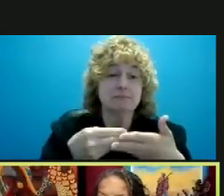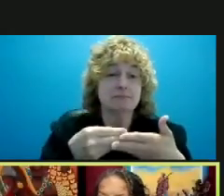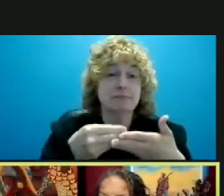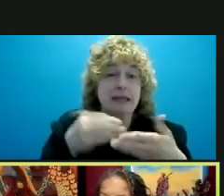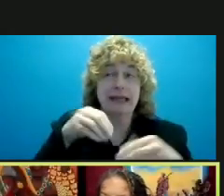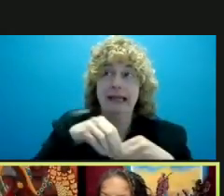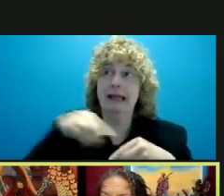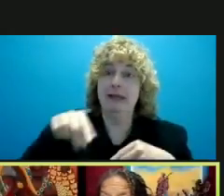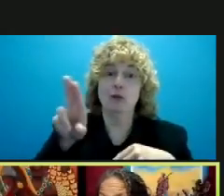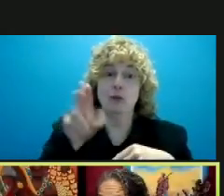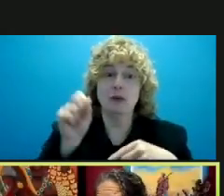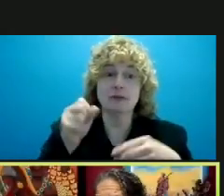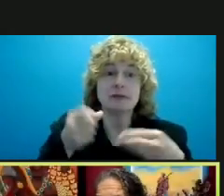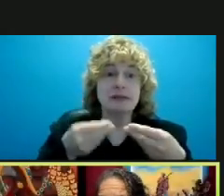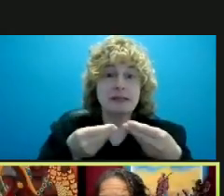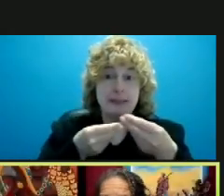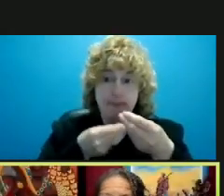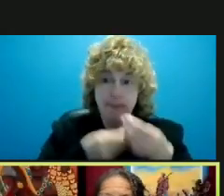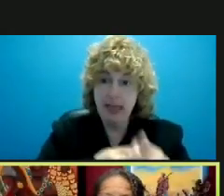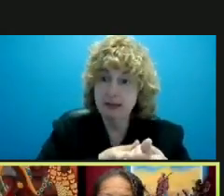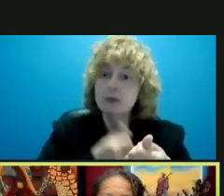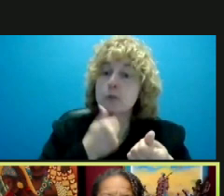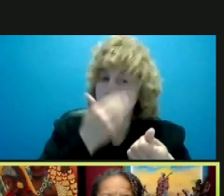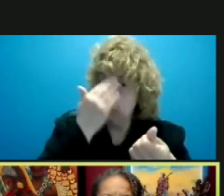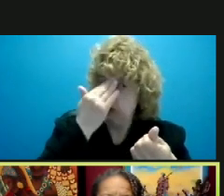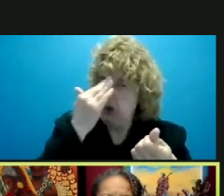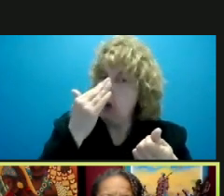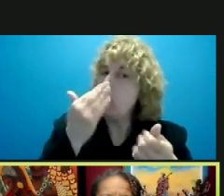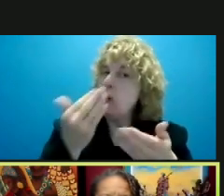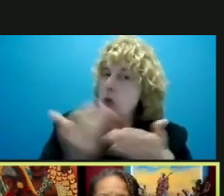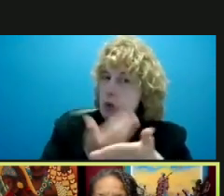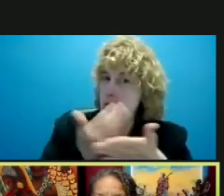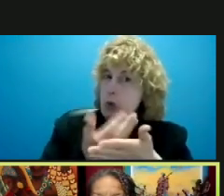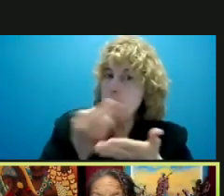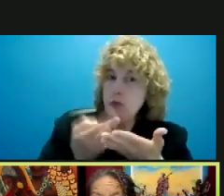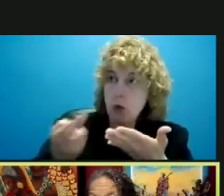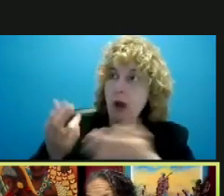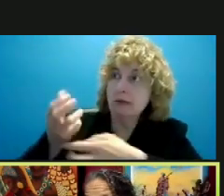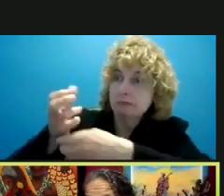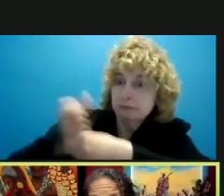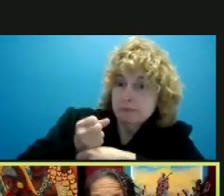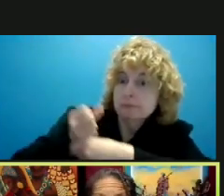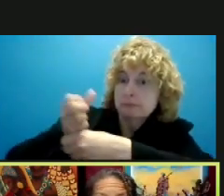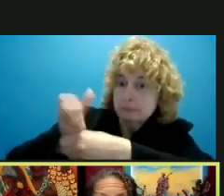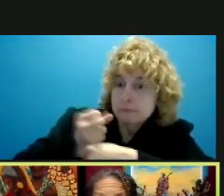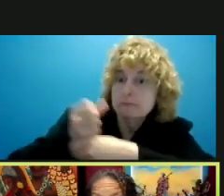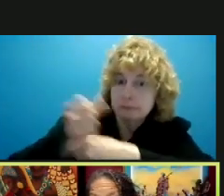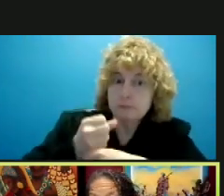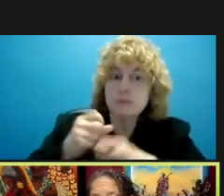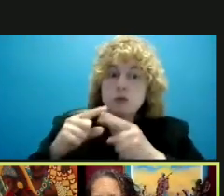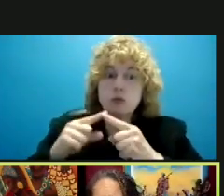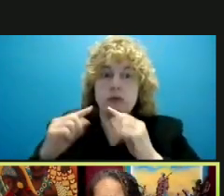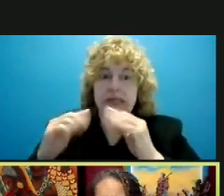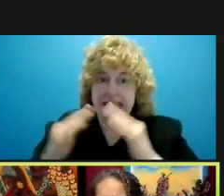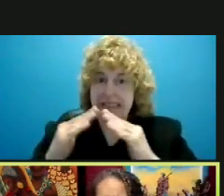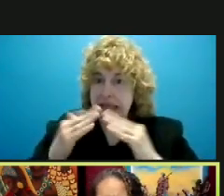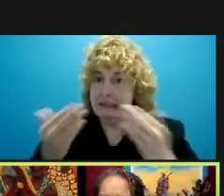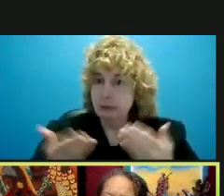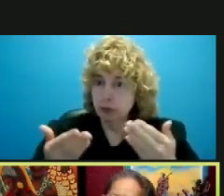we know that there's been new resources coming into the city and the state and with the American rescue plan, there's probably more